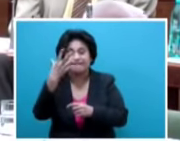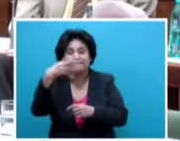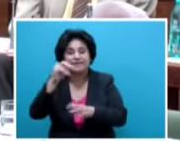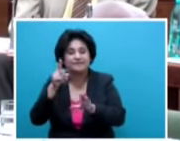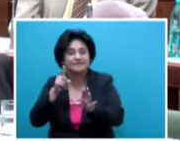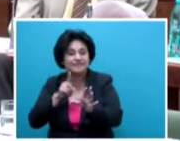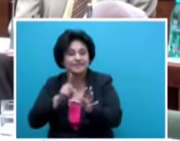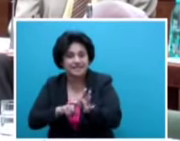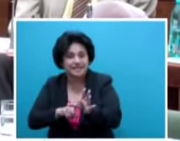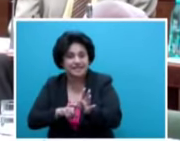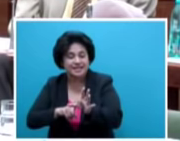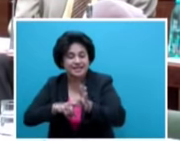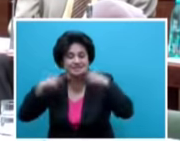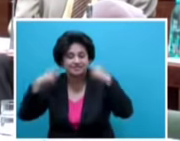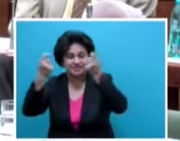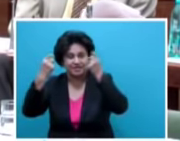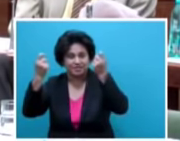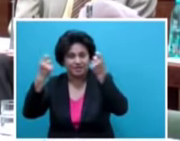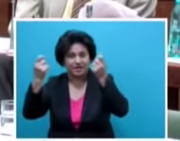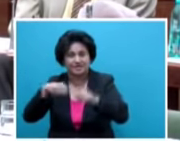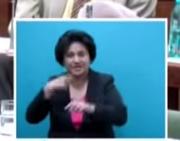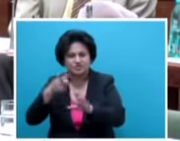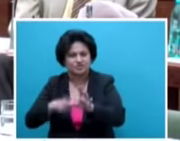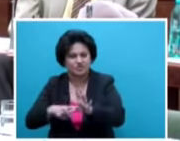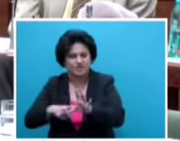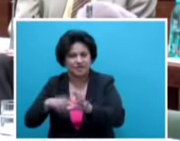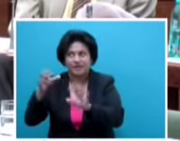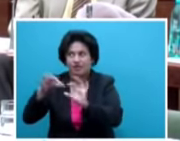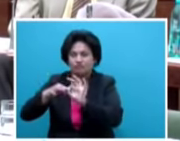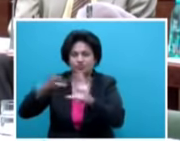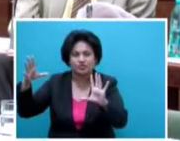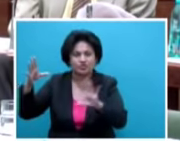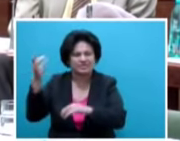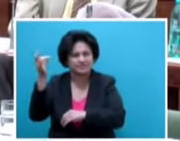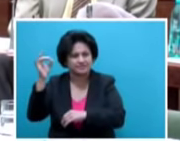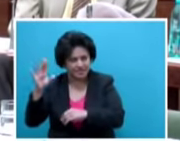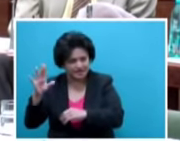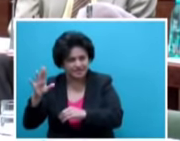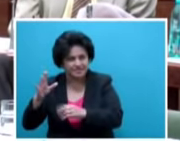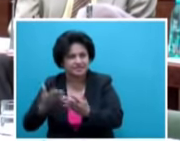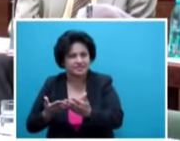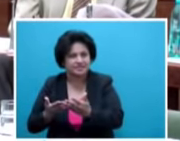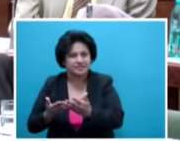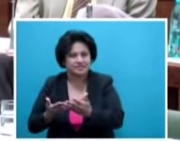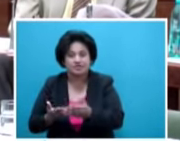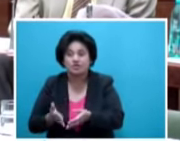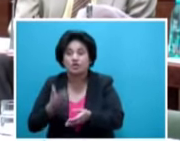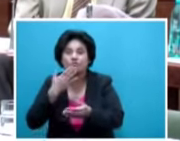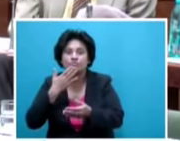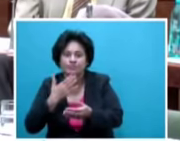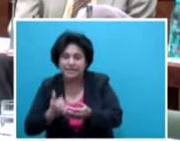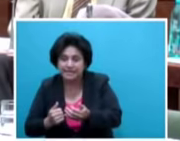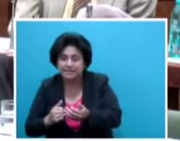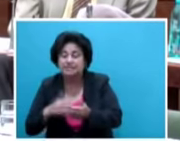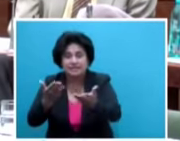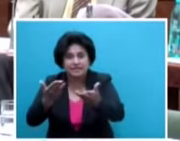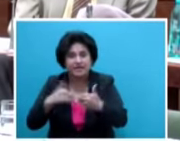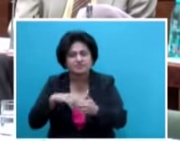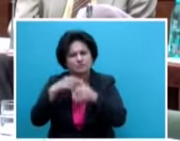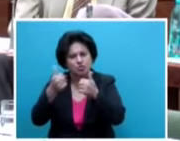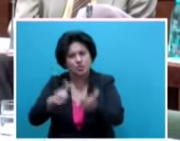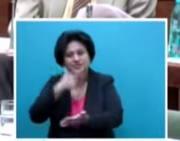I beg government, please spare us the tirade which usually begins with "no other government has." Surprise us by making sure